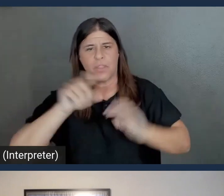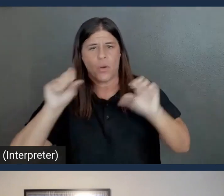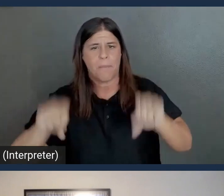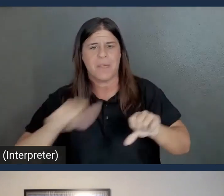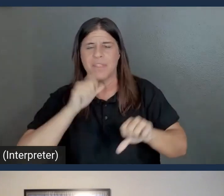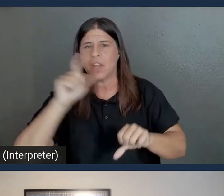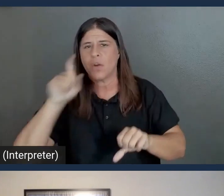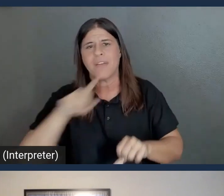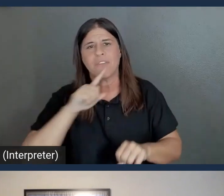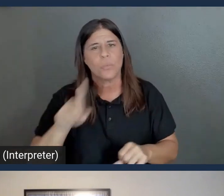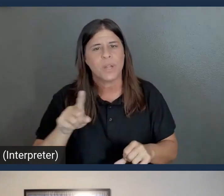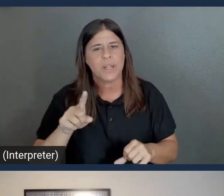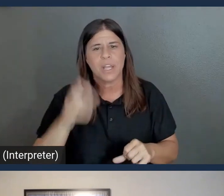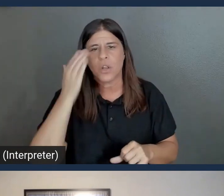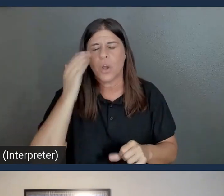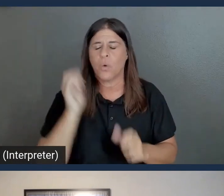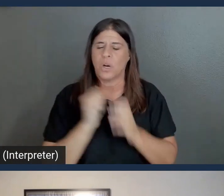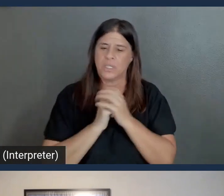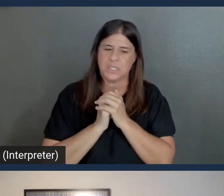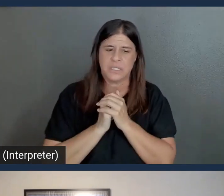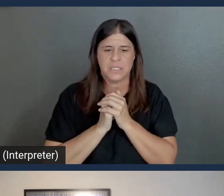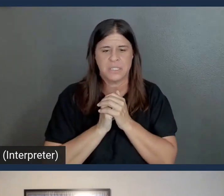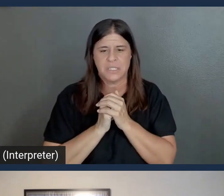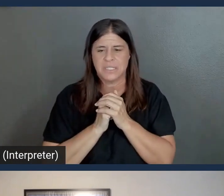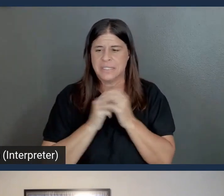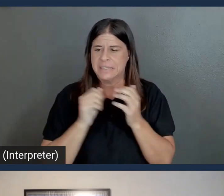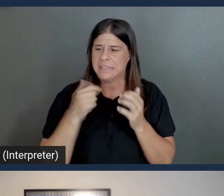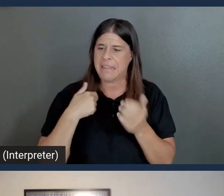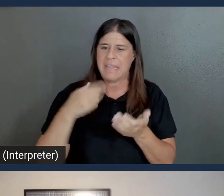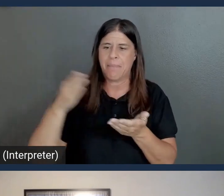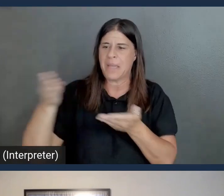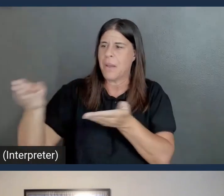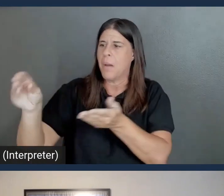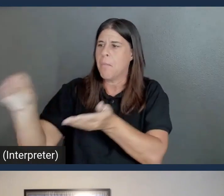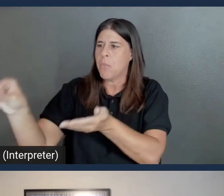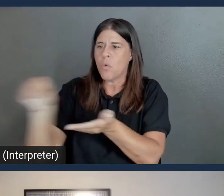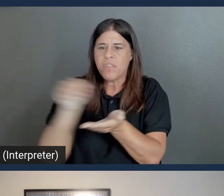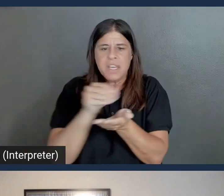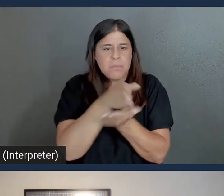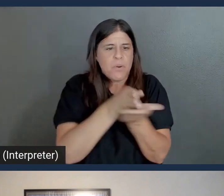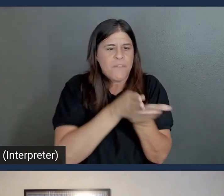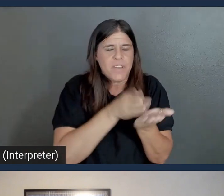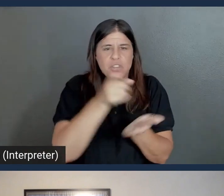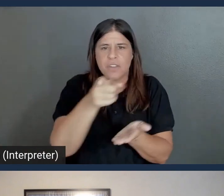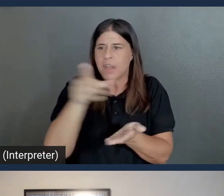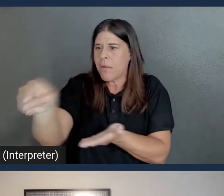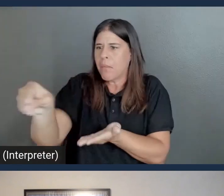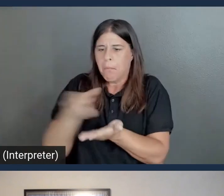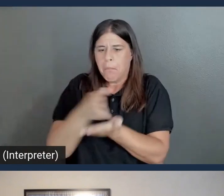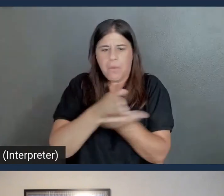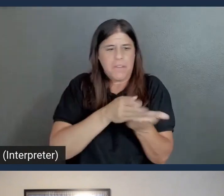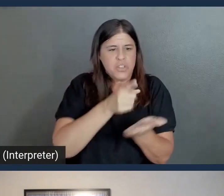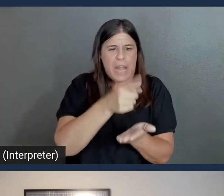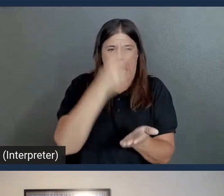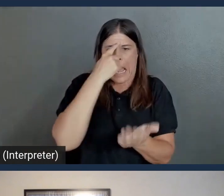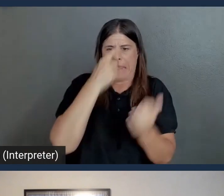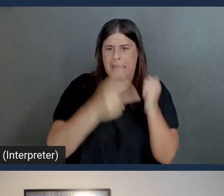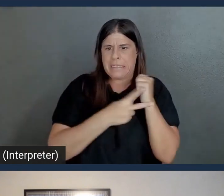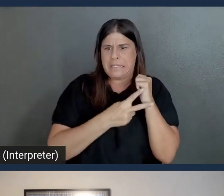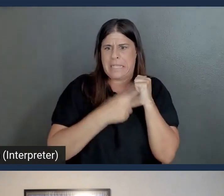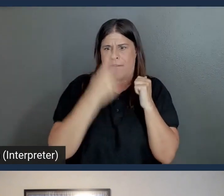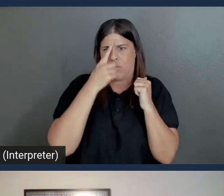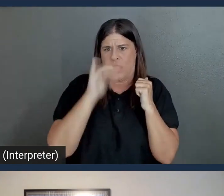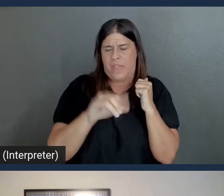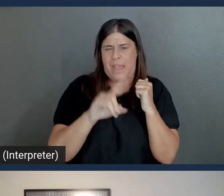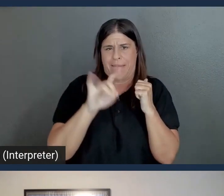to necessarily know that, oh, well, they don't have to provision all of this infrastructure up front to be able to, you know, store what they think they might have for data. You kind of,